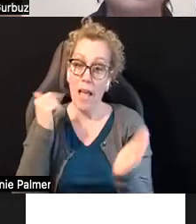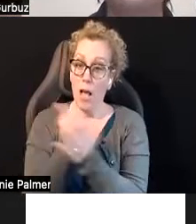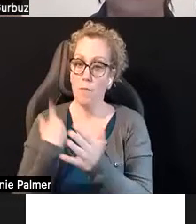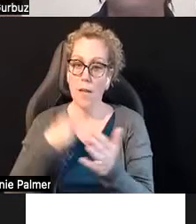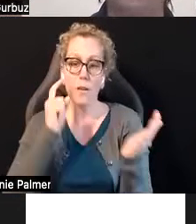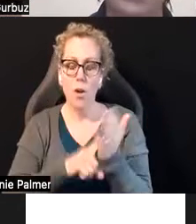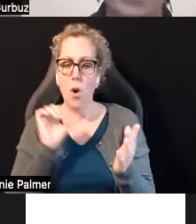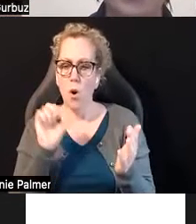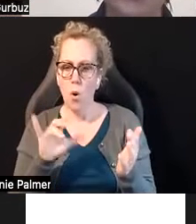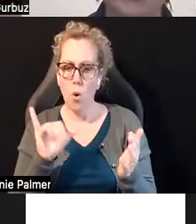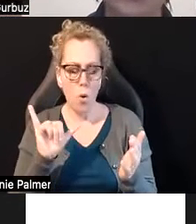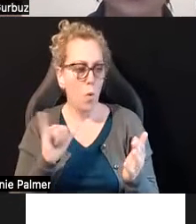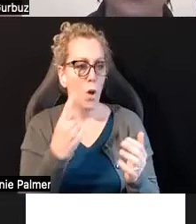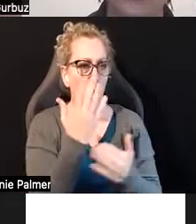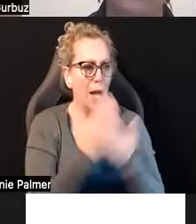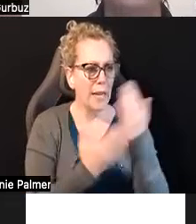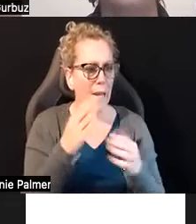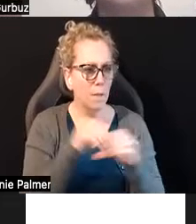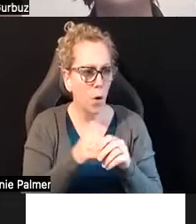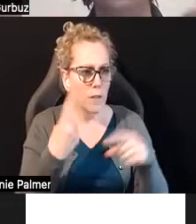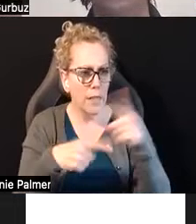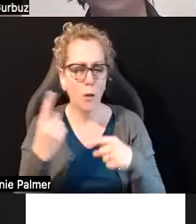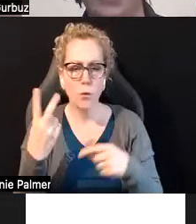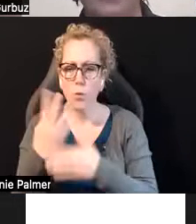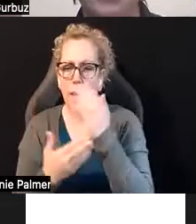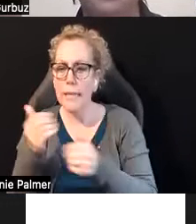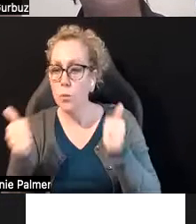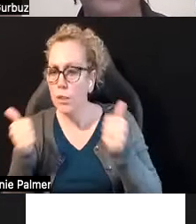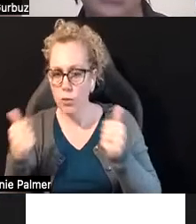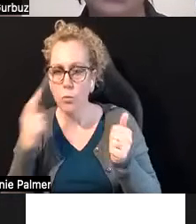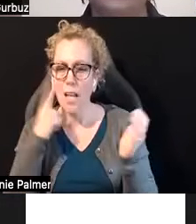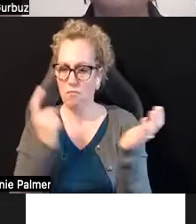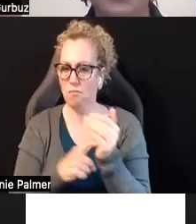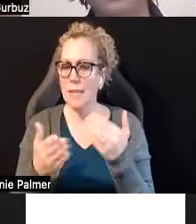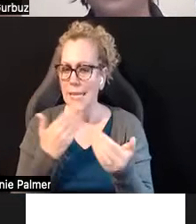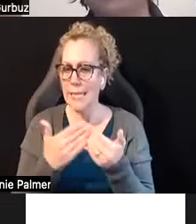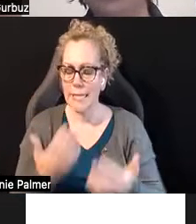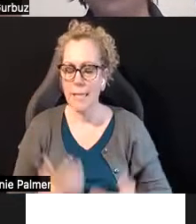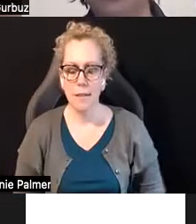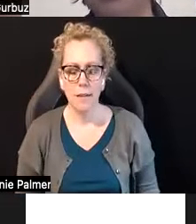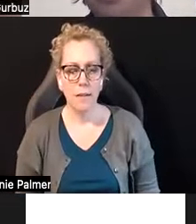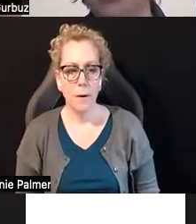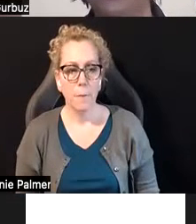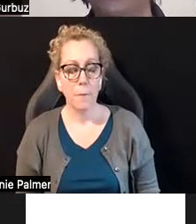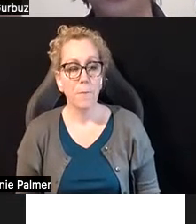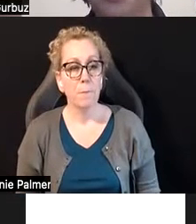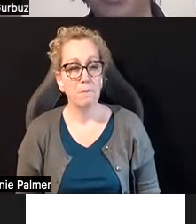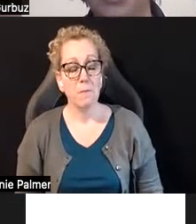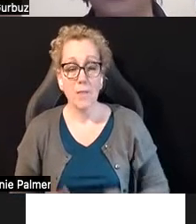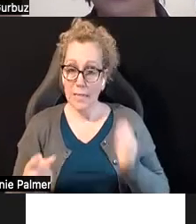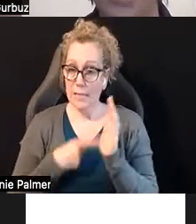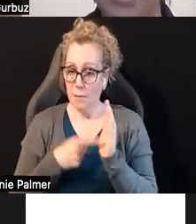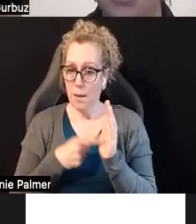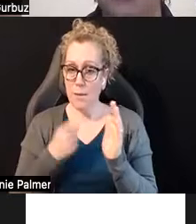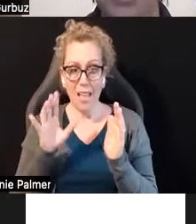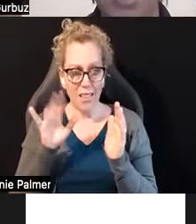sign involves one hand or two hands. And sometimes this can be used to improve your